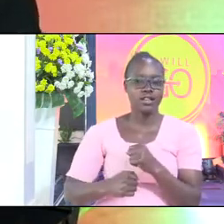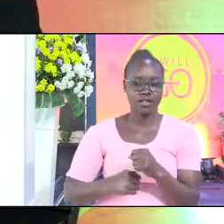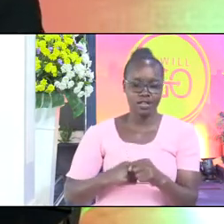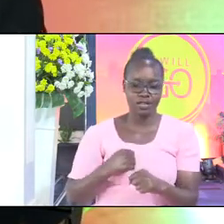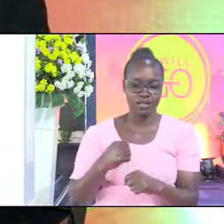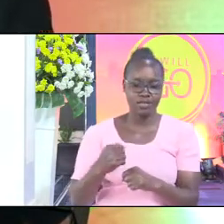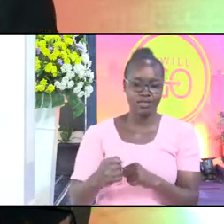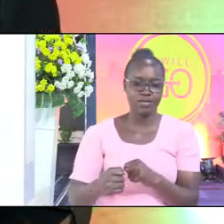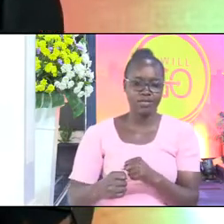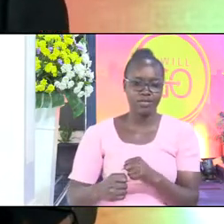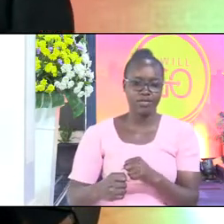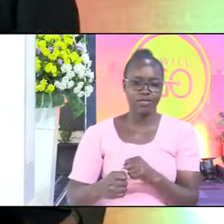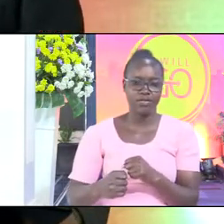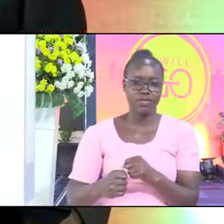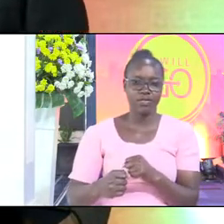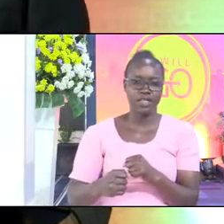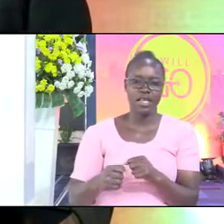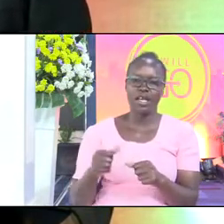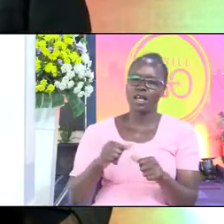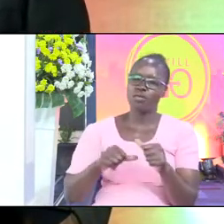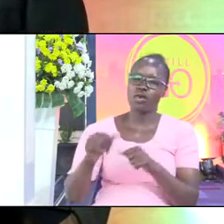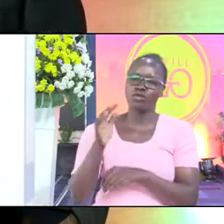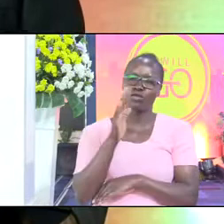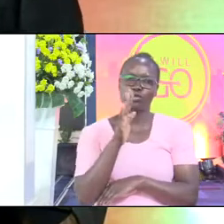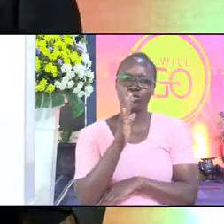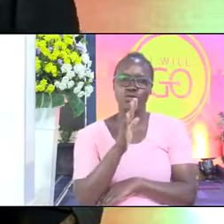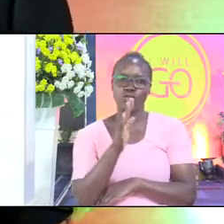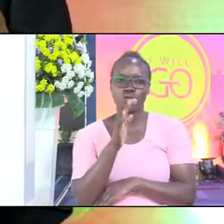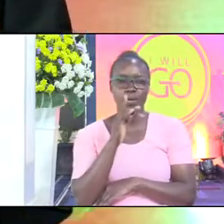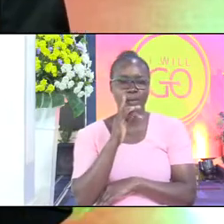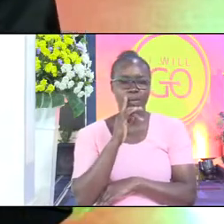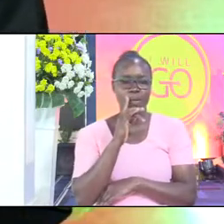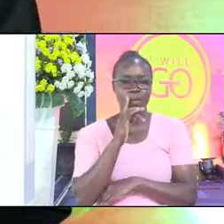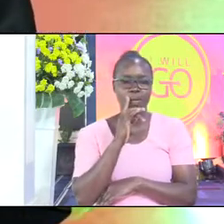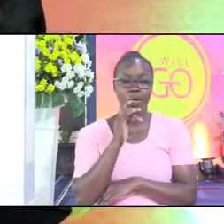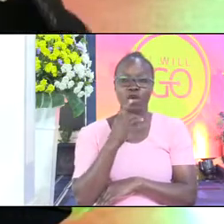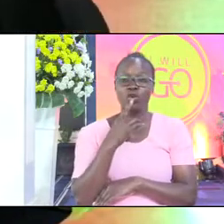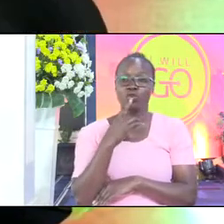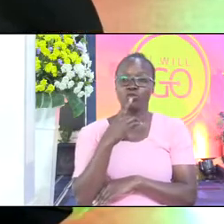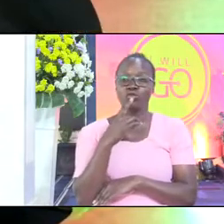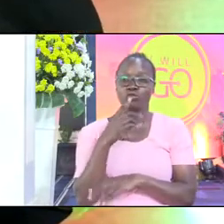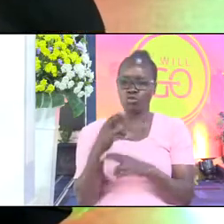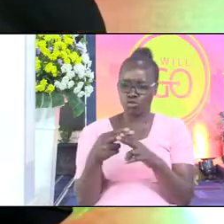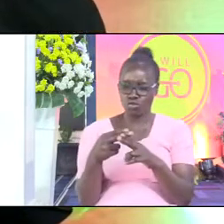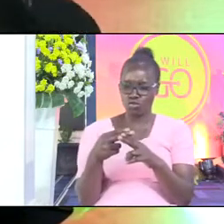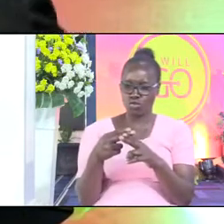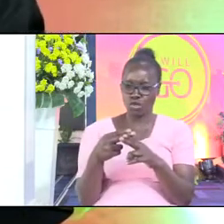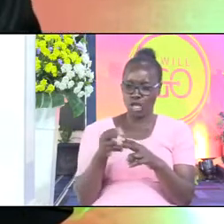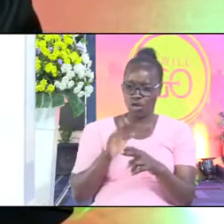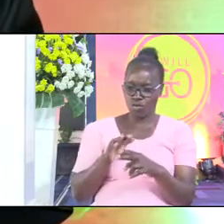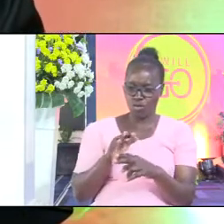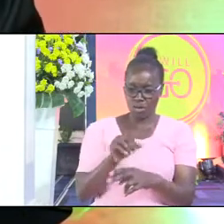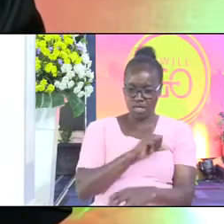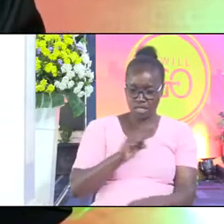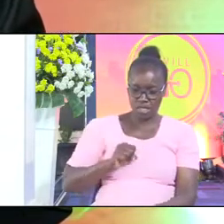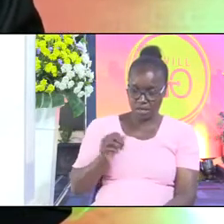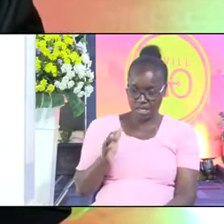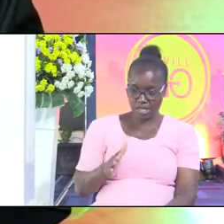the well about noontime. Soon a Samaritan woman came to draw